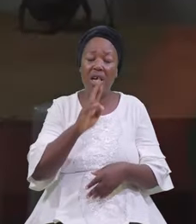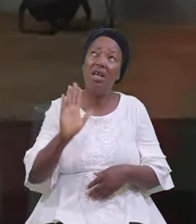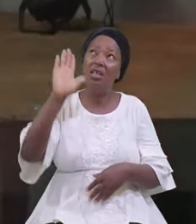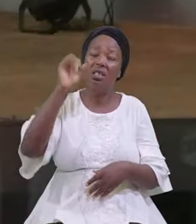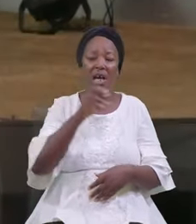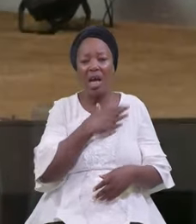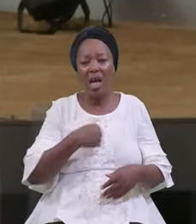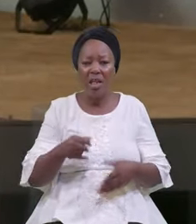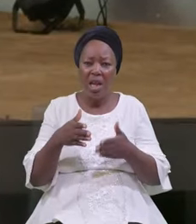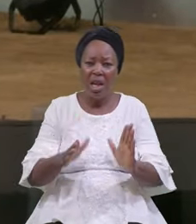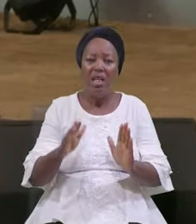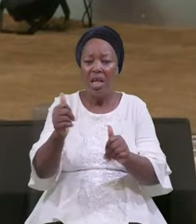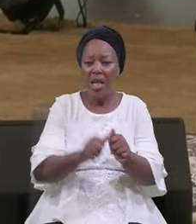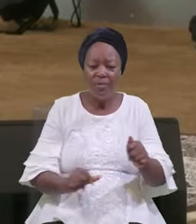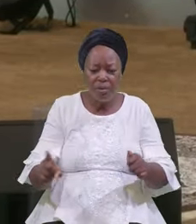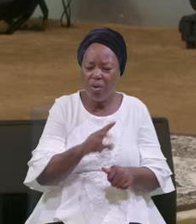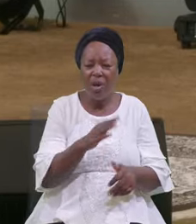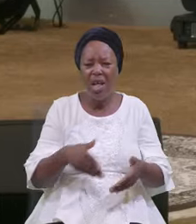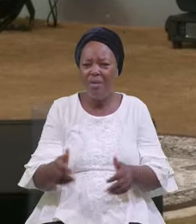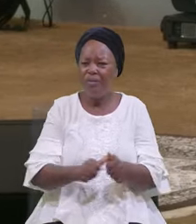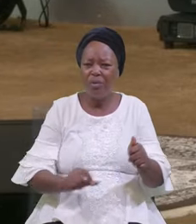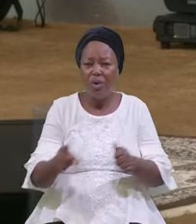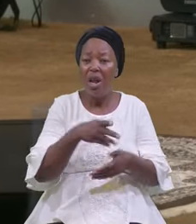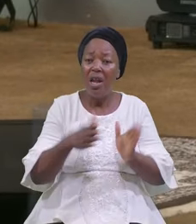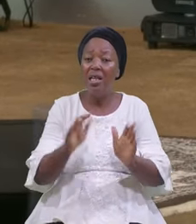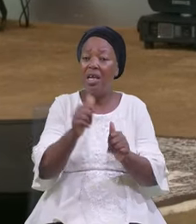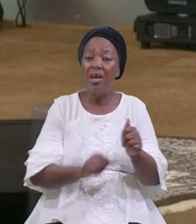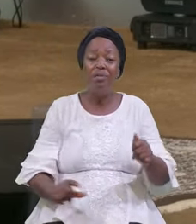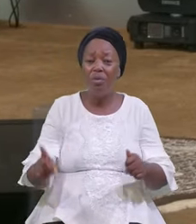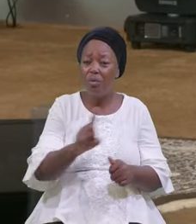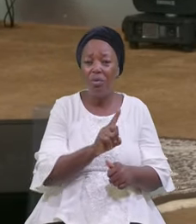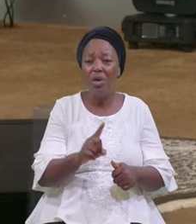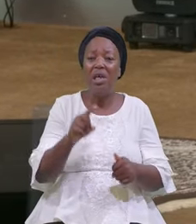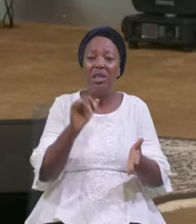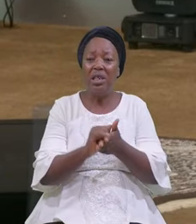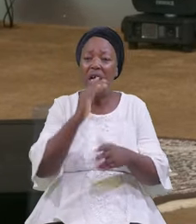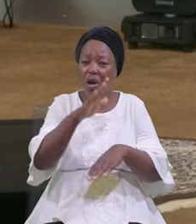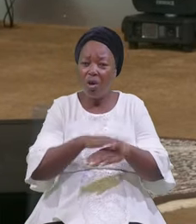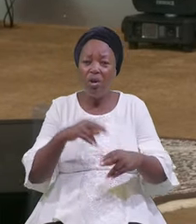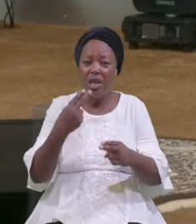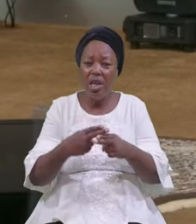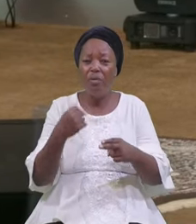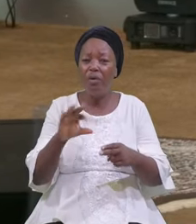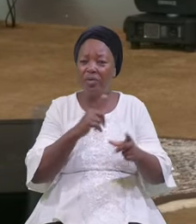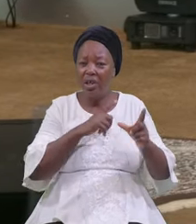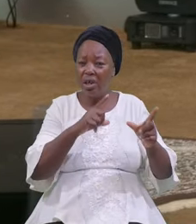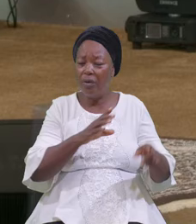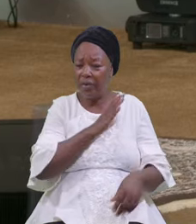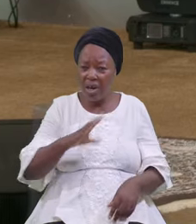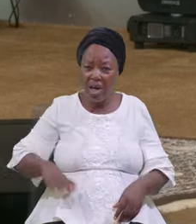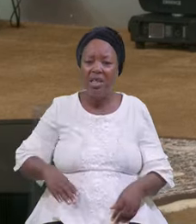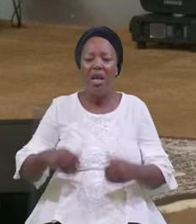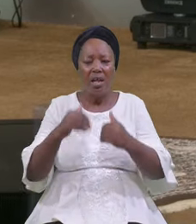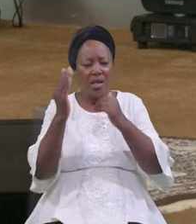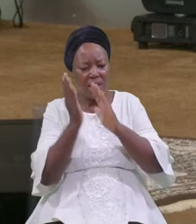and let everyone, let everyone that nameth the name of Christ